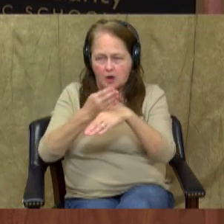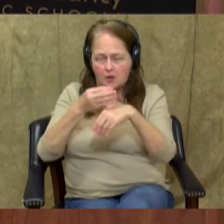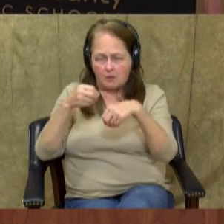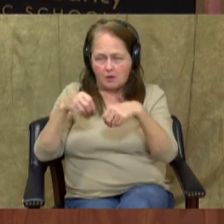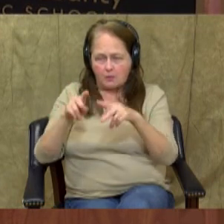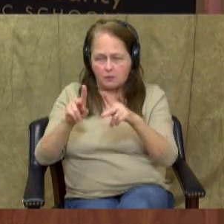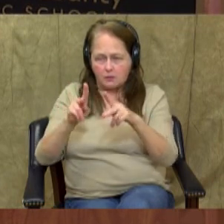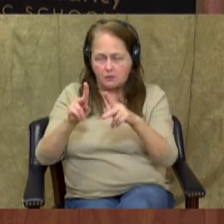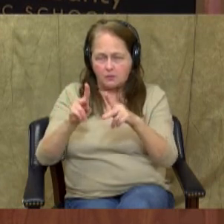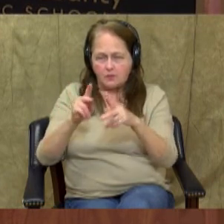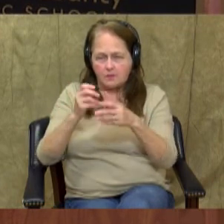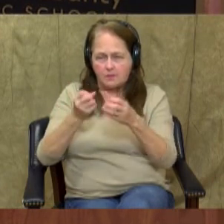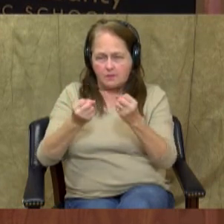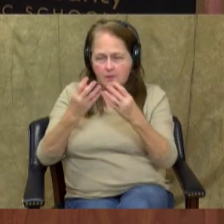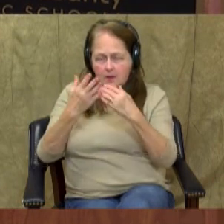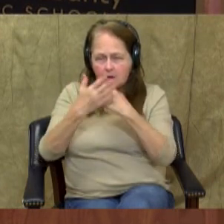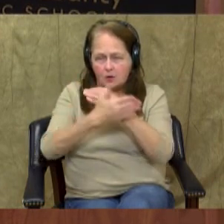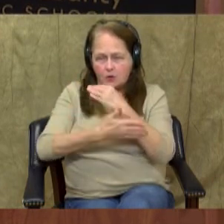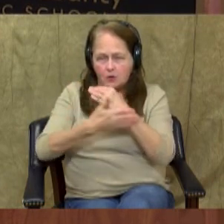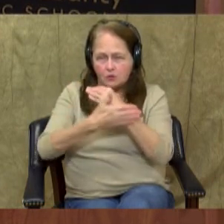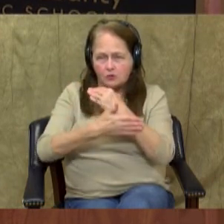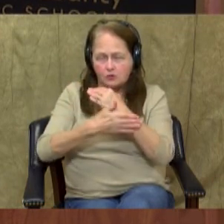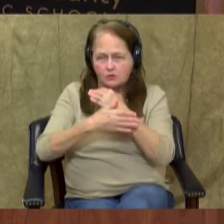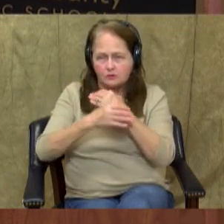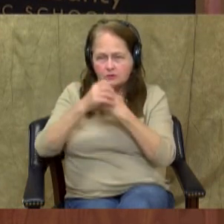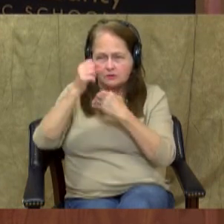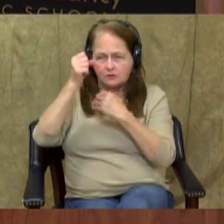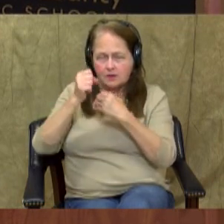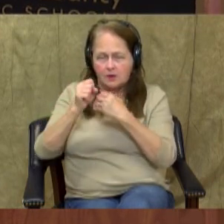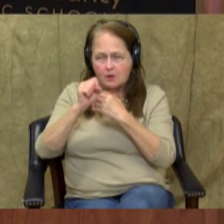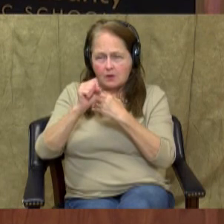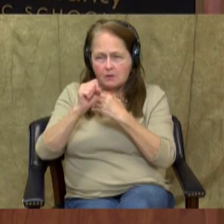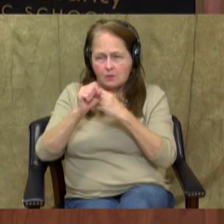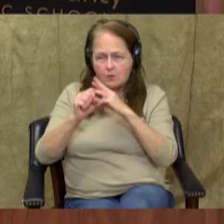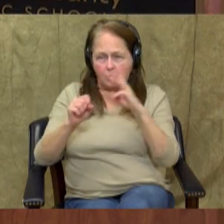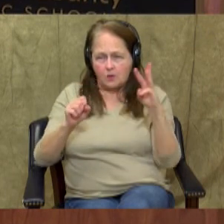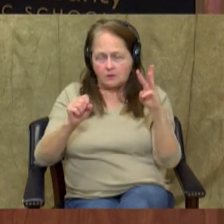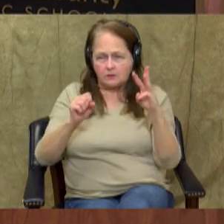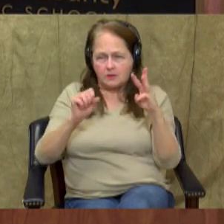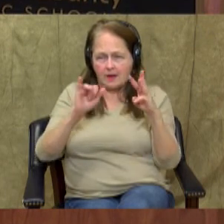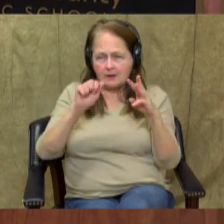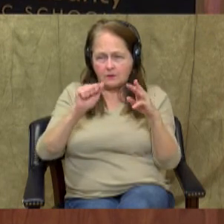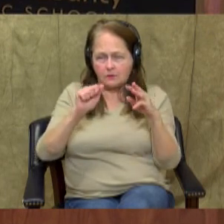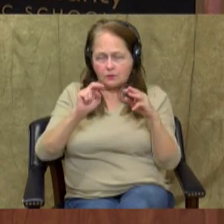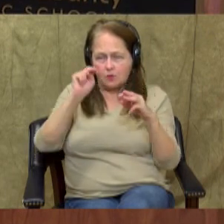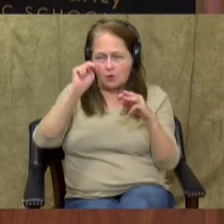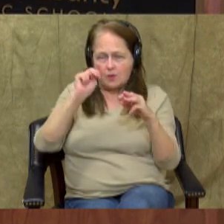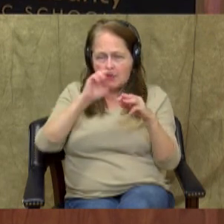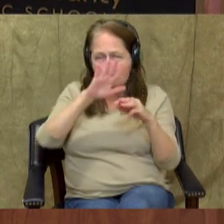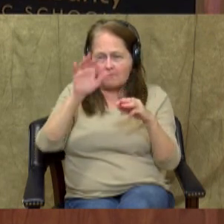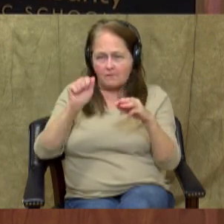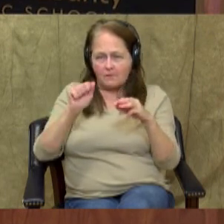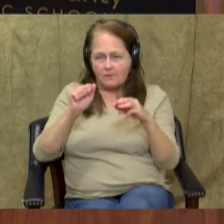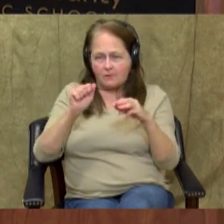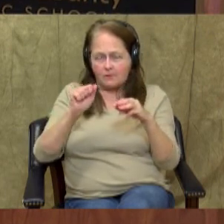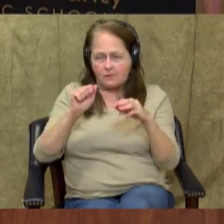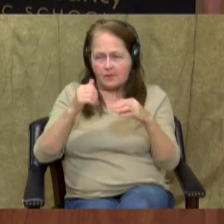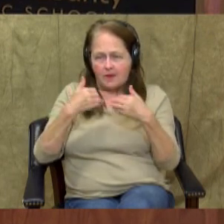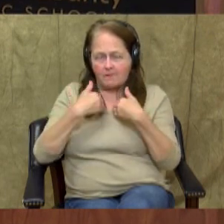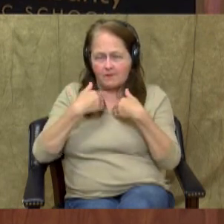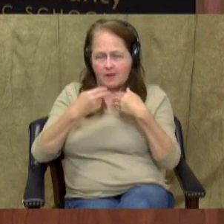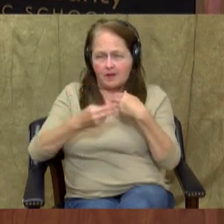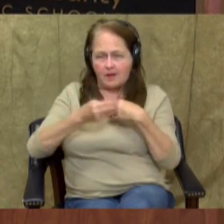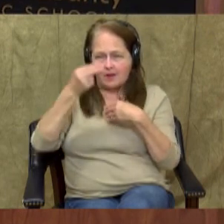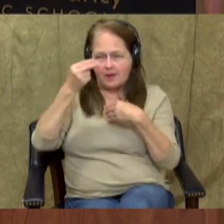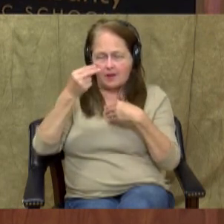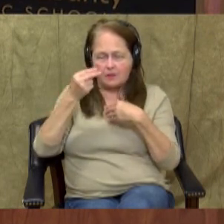secondly, many of the countries of Southwest Asia and North Africa are experiencing high what? Particularly with the young adult population. Would